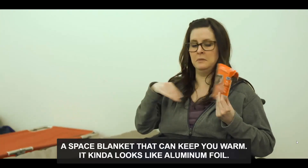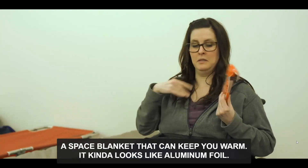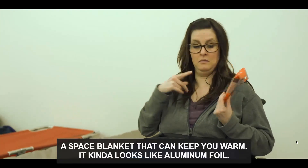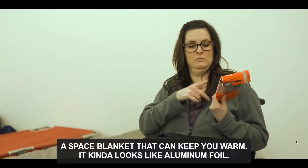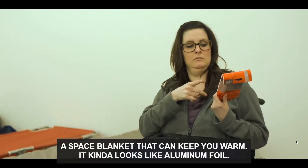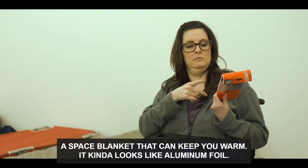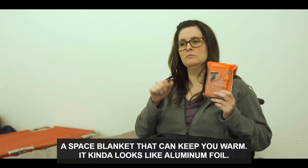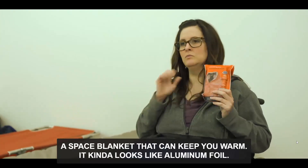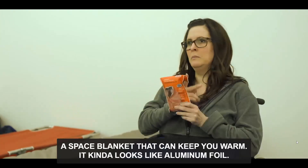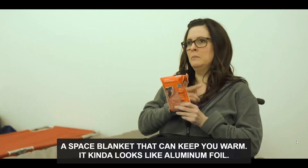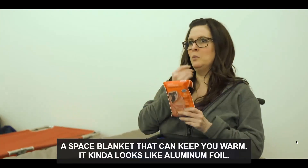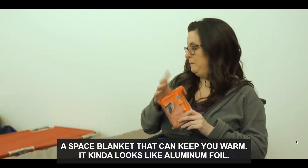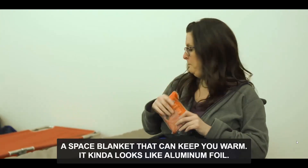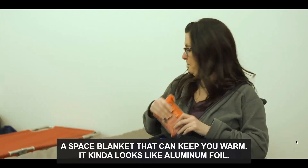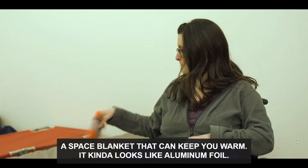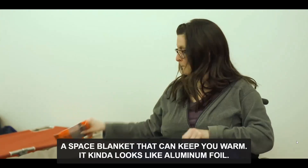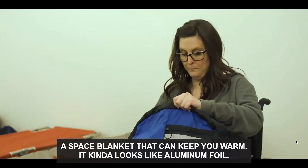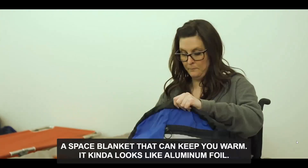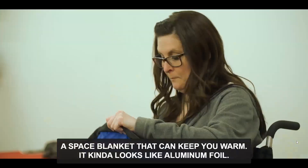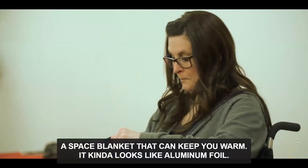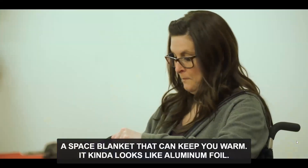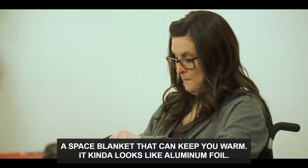It kind of looks like aluminum foil.